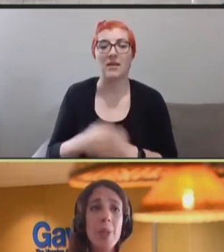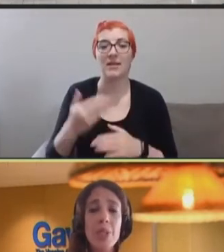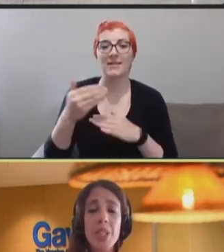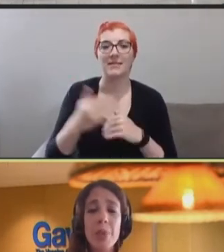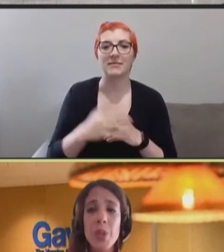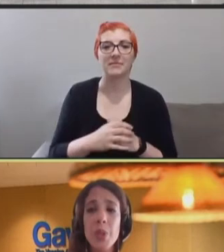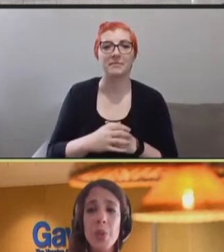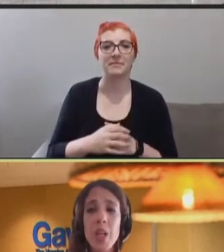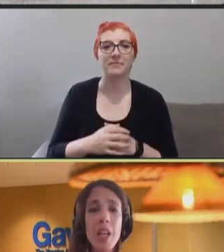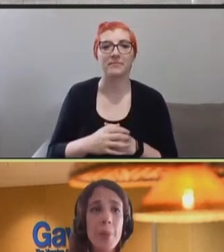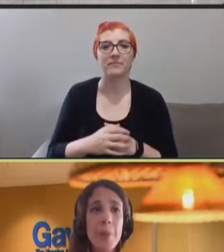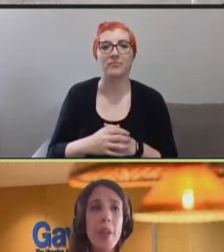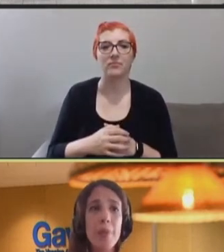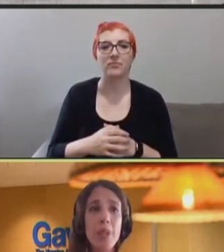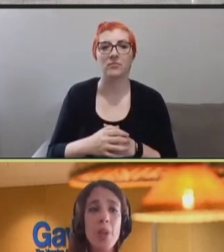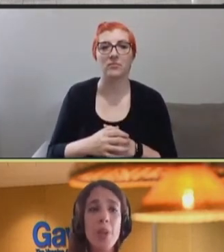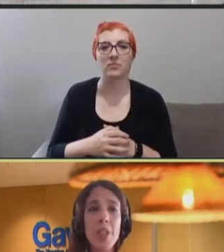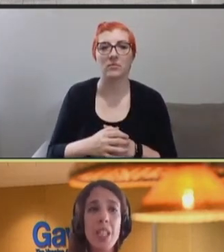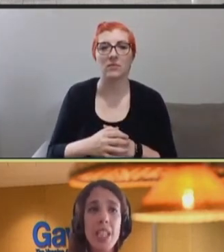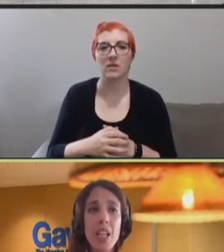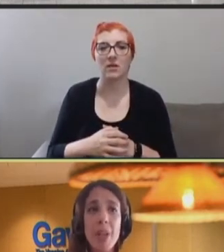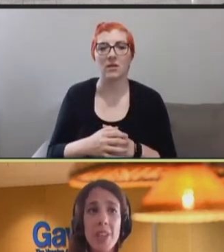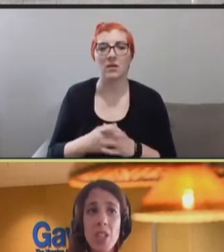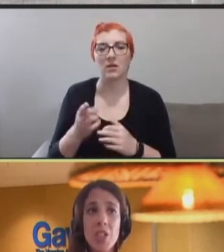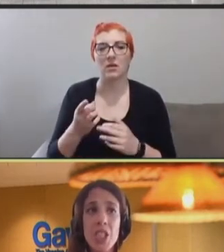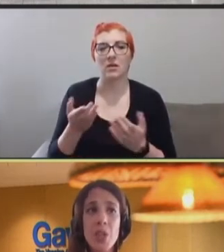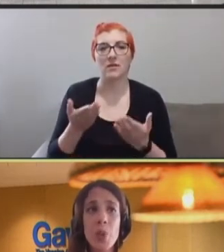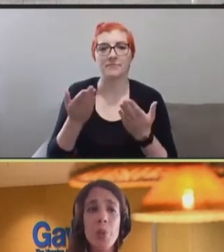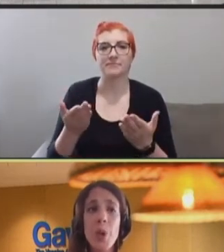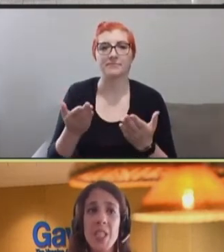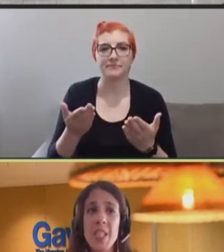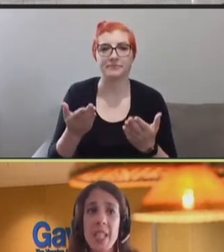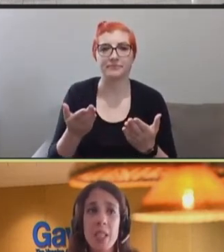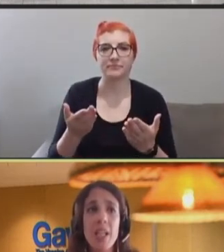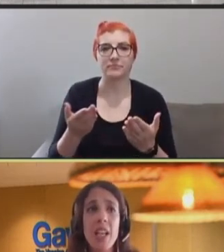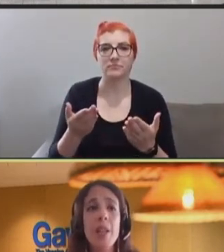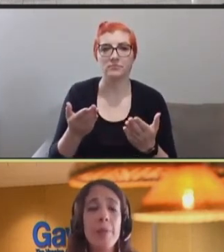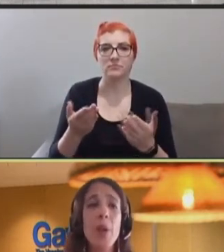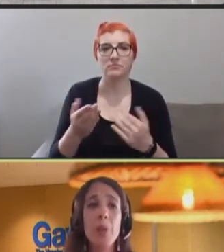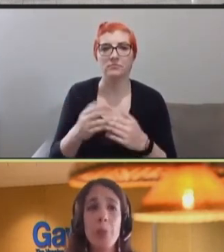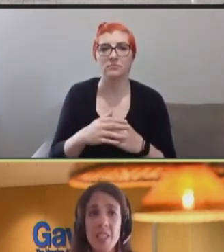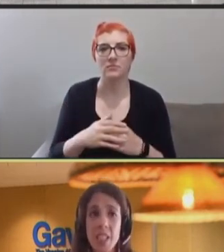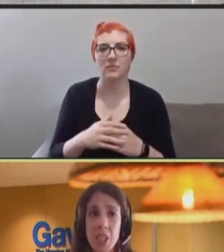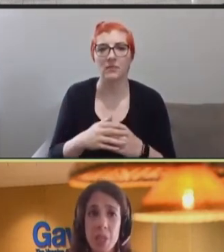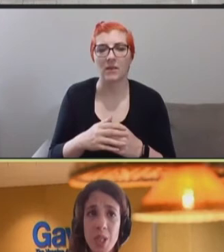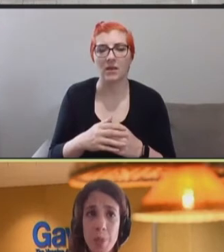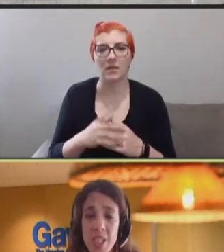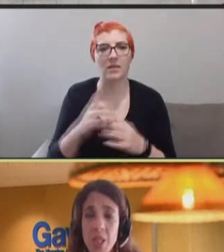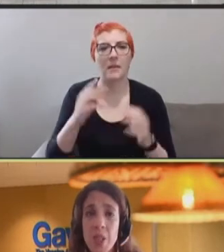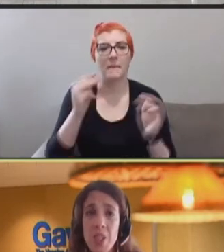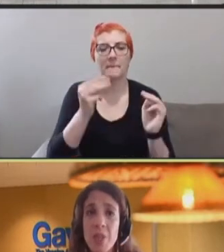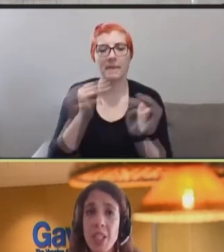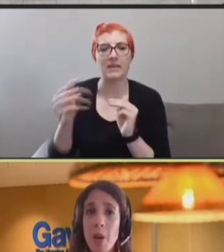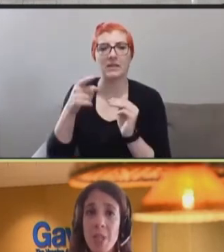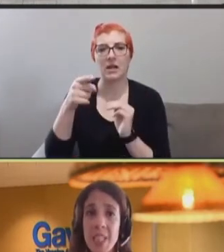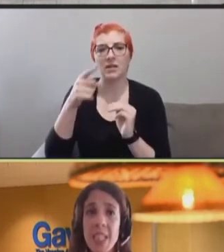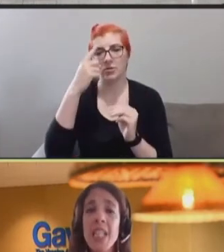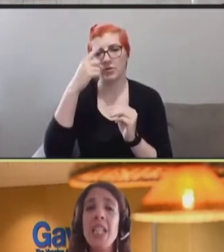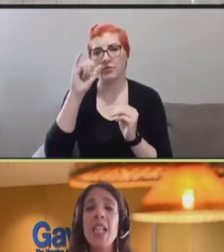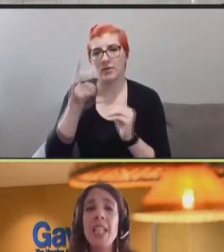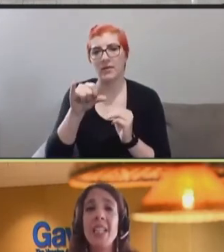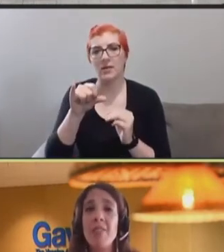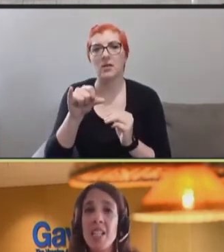Very rapidly to give you a flavor of the methodology. So the process of prioritization was based on a steering